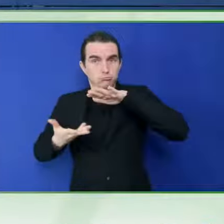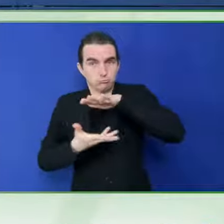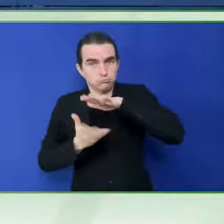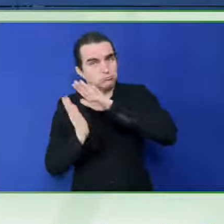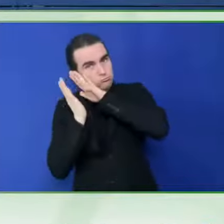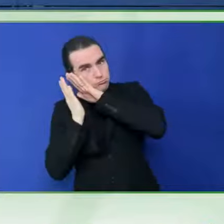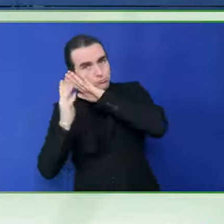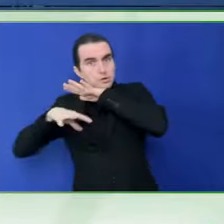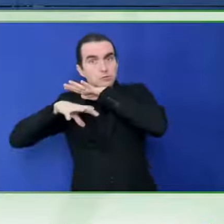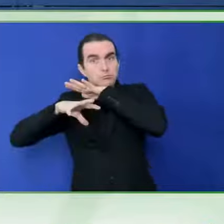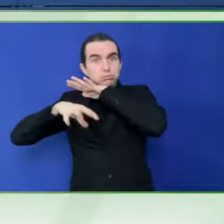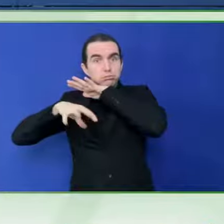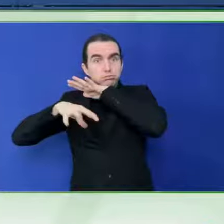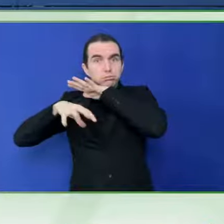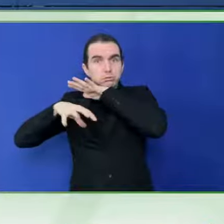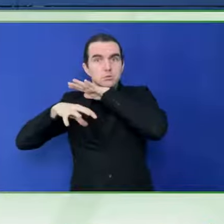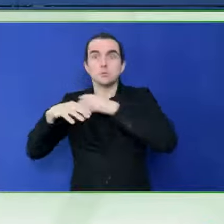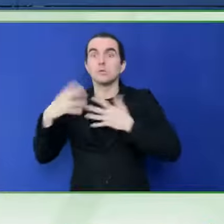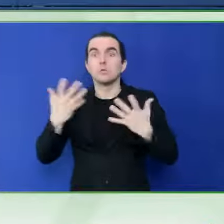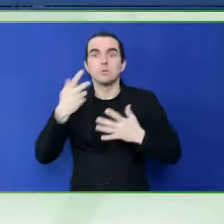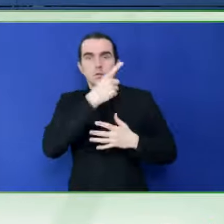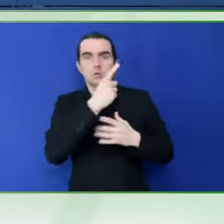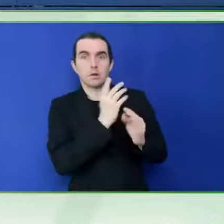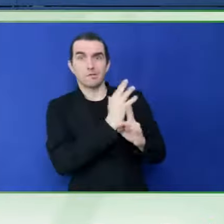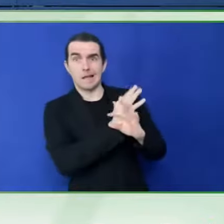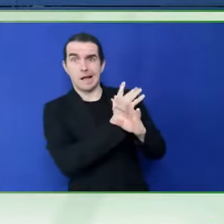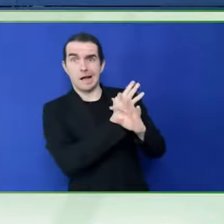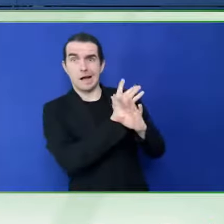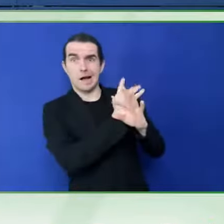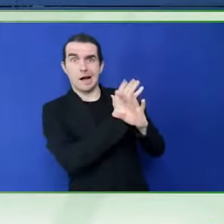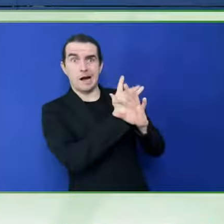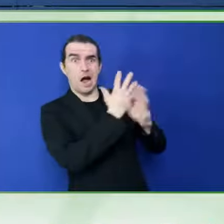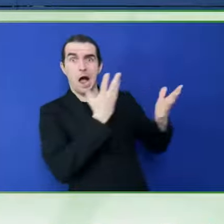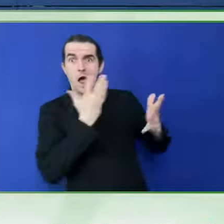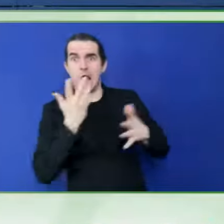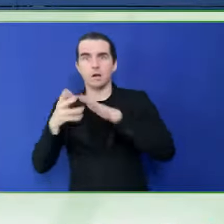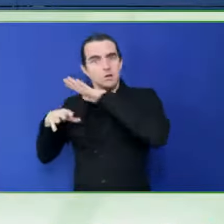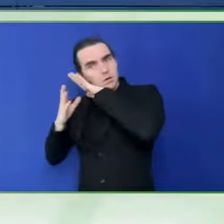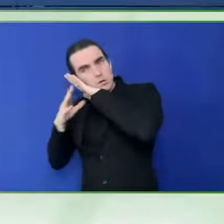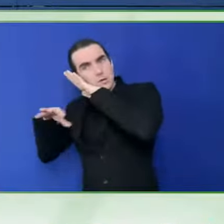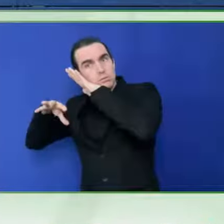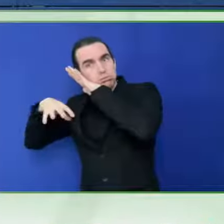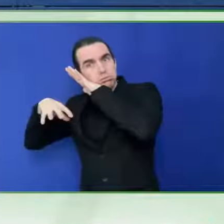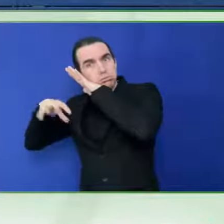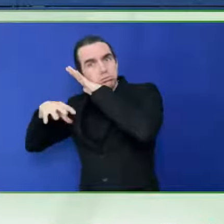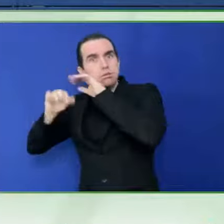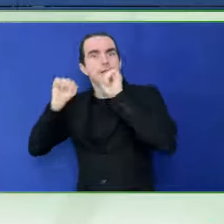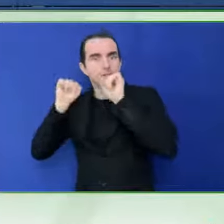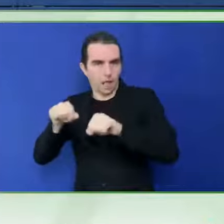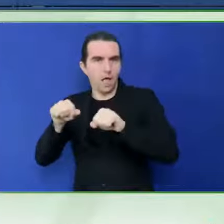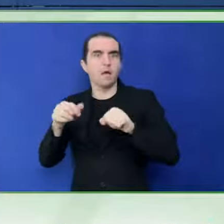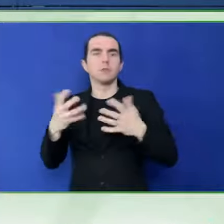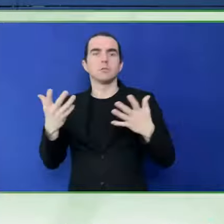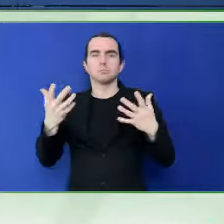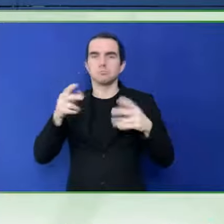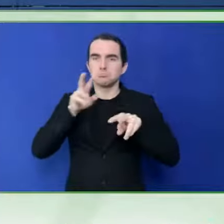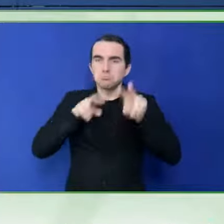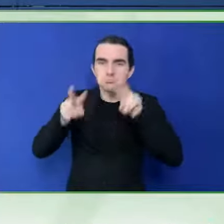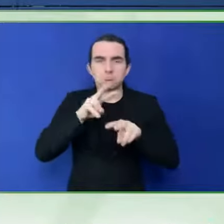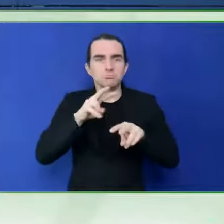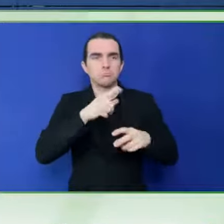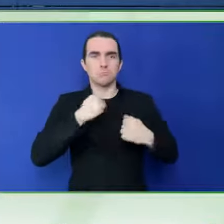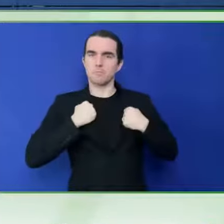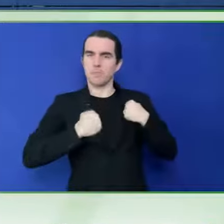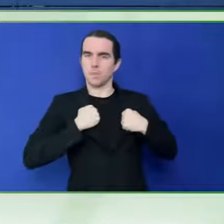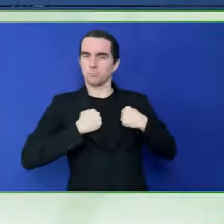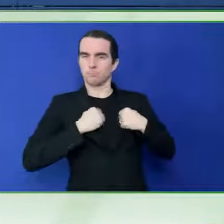rails. Some people need 1. A lot of people need ones that retract so you can transfer onto the toilet or the shower seat. And